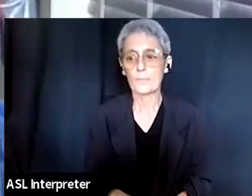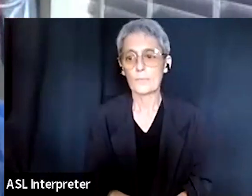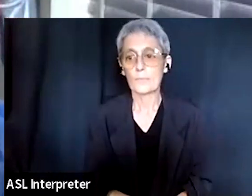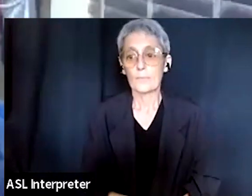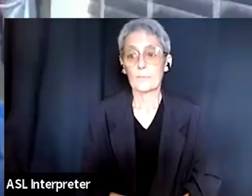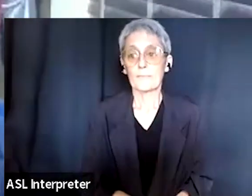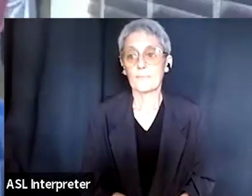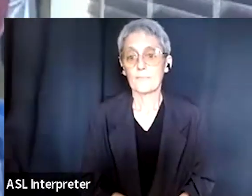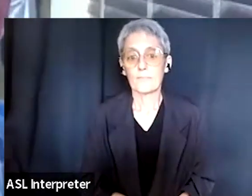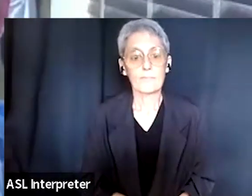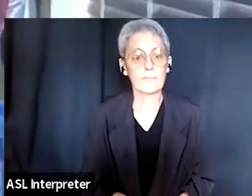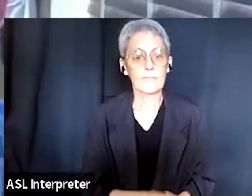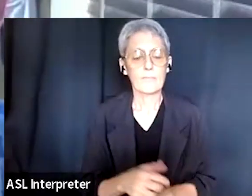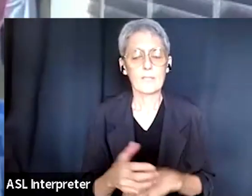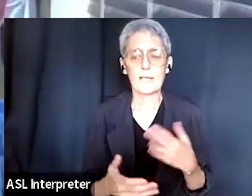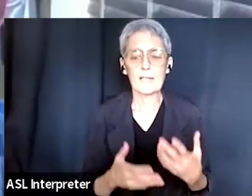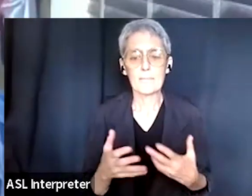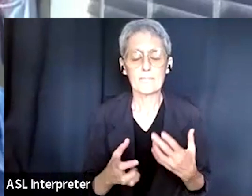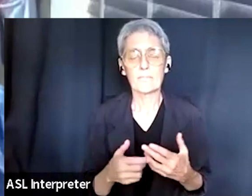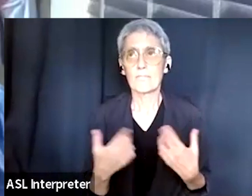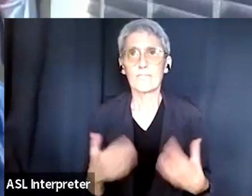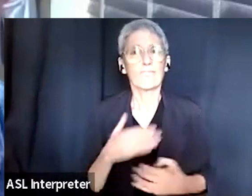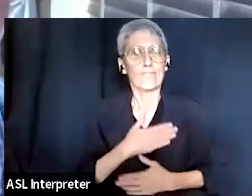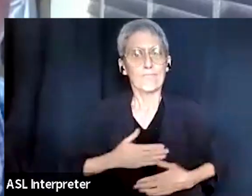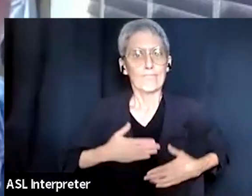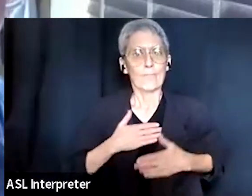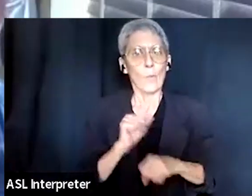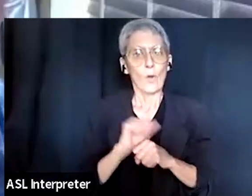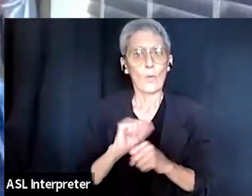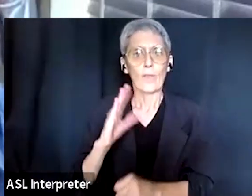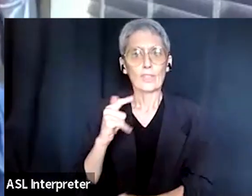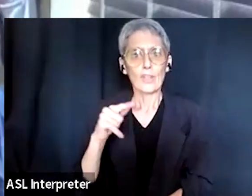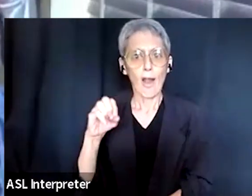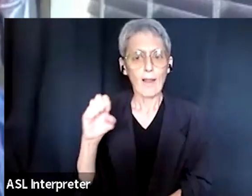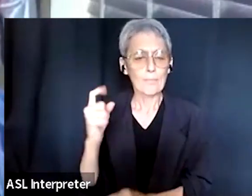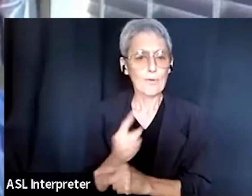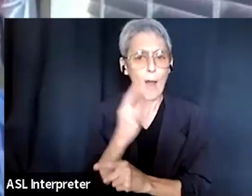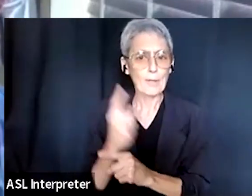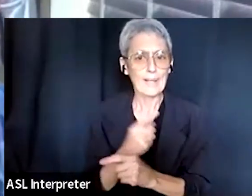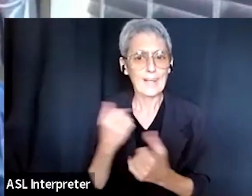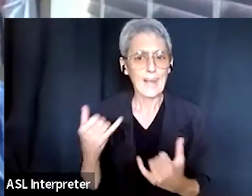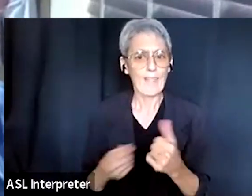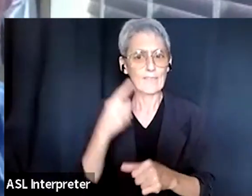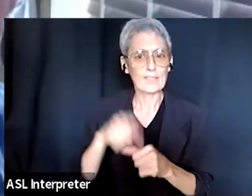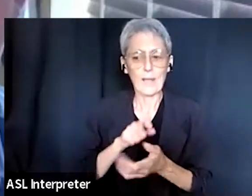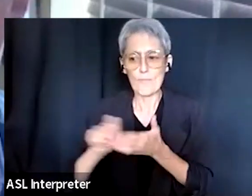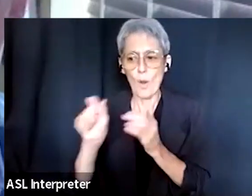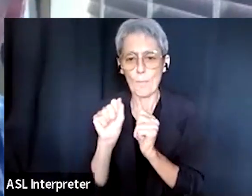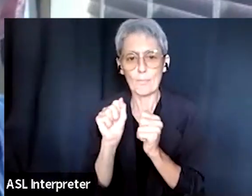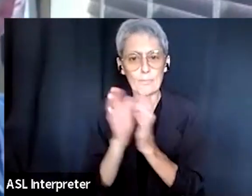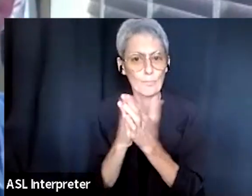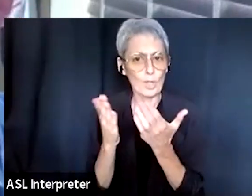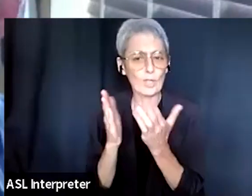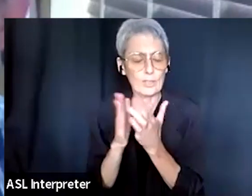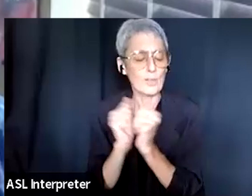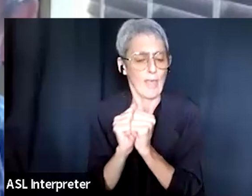such a huge pleasure to work with Charlotte properly for the first time on a book together, and so